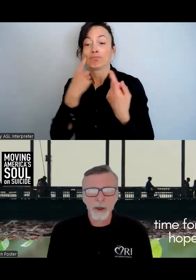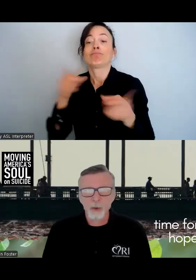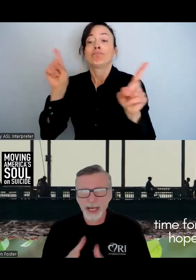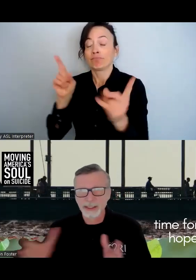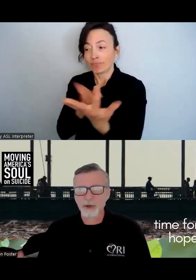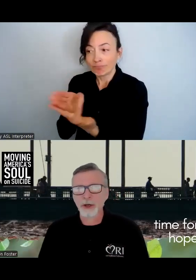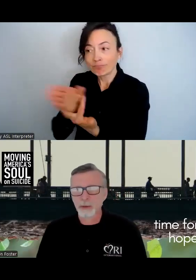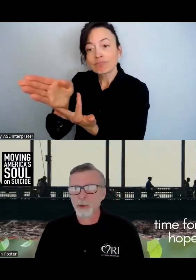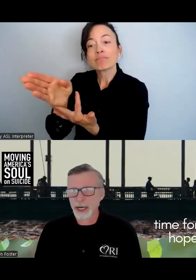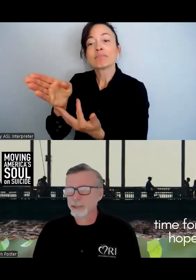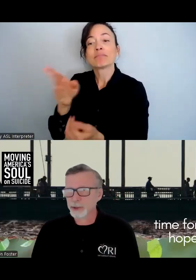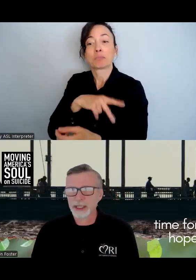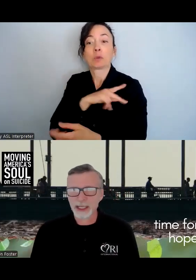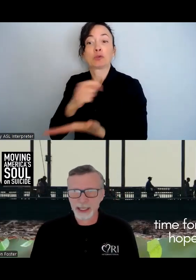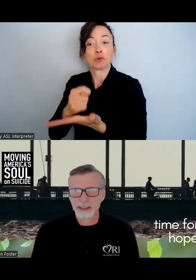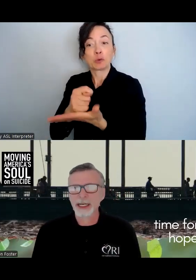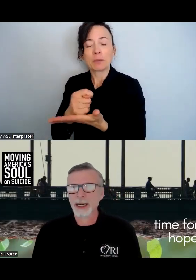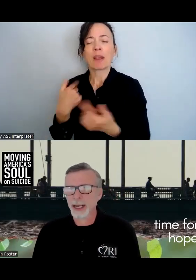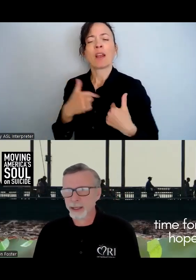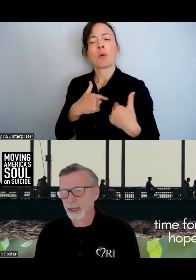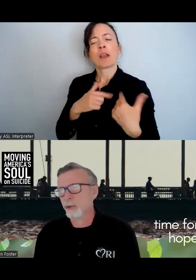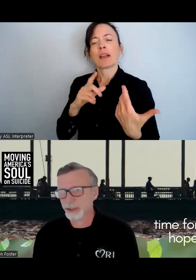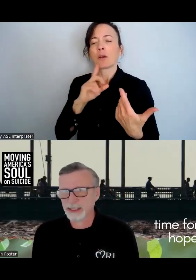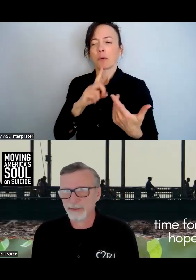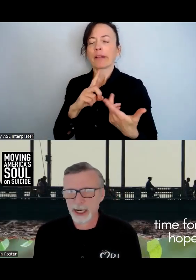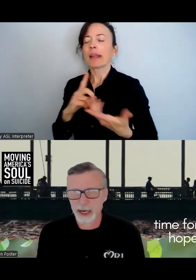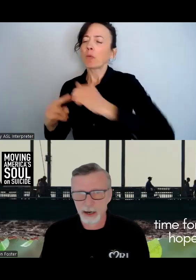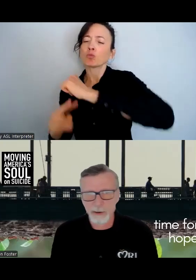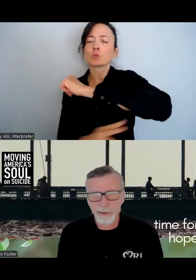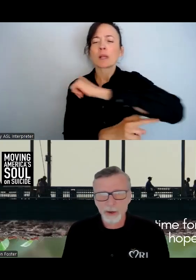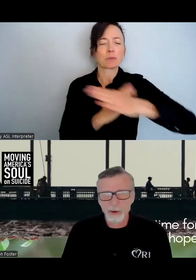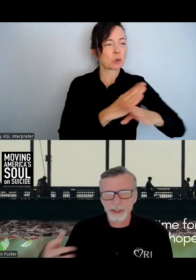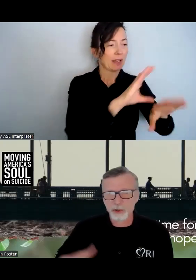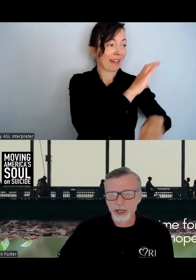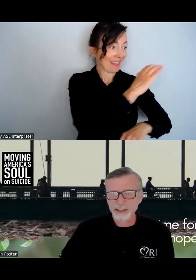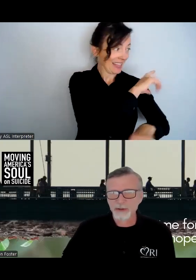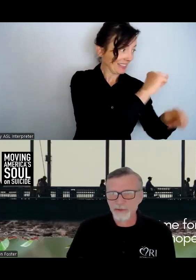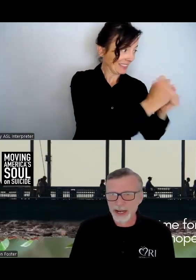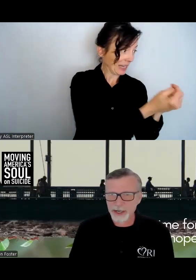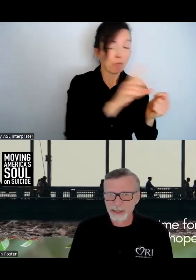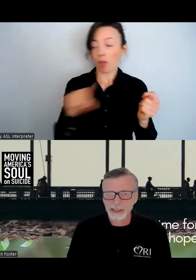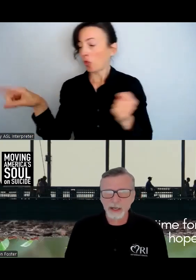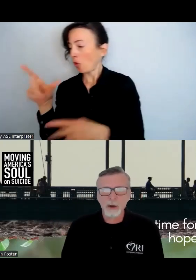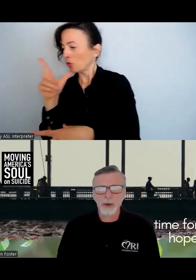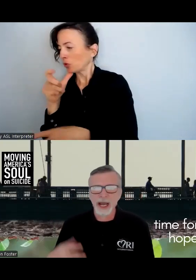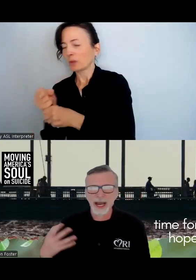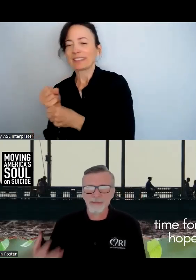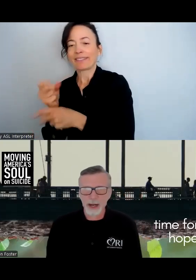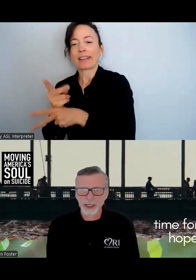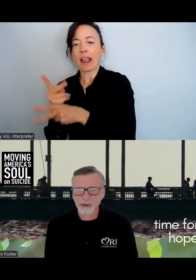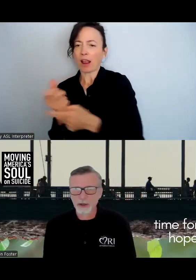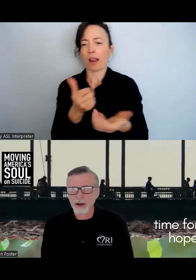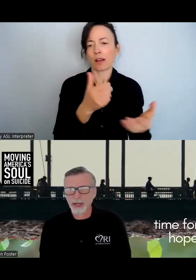planning, we act as a critical bridge between the clinical team and the people receiving care. We build trust with veterans. We